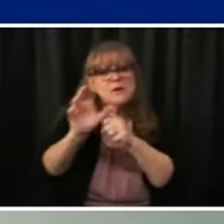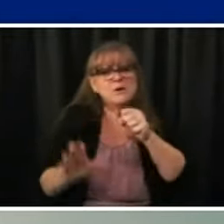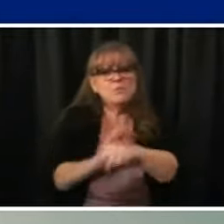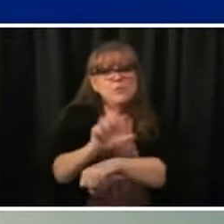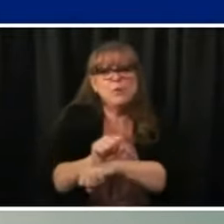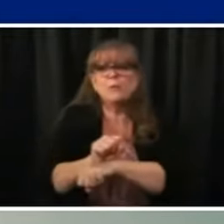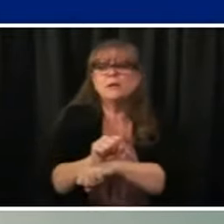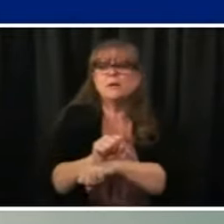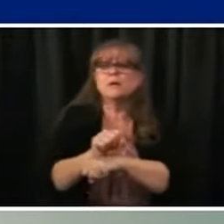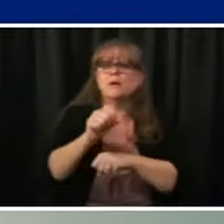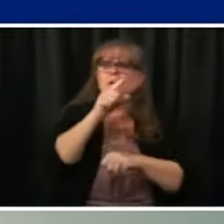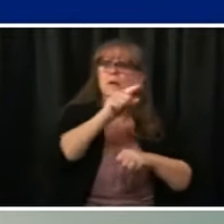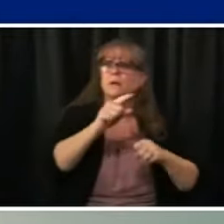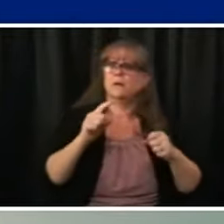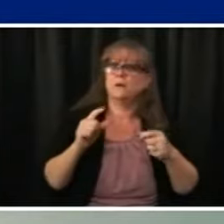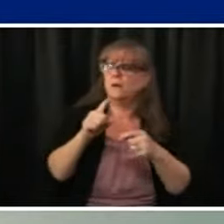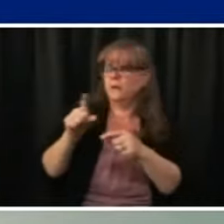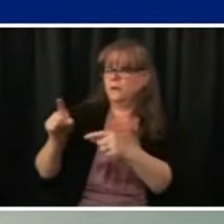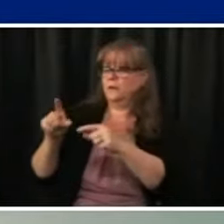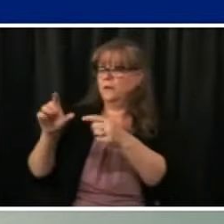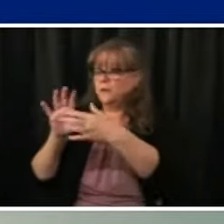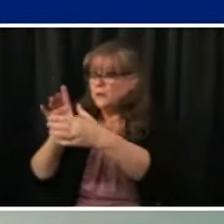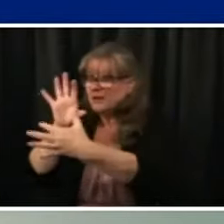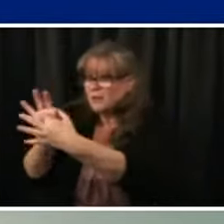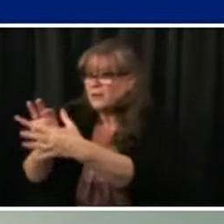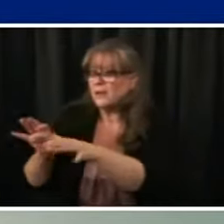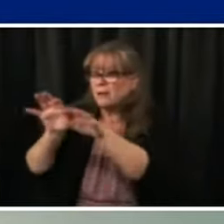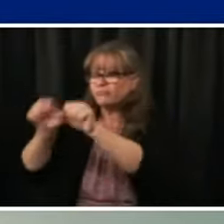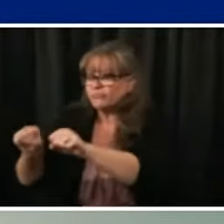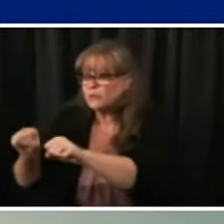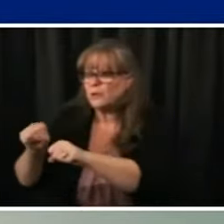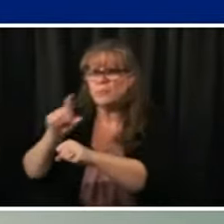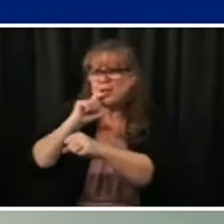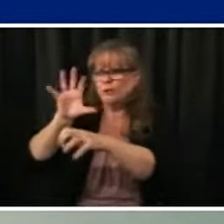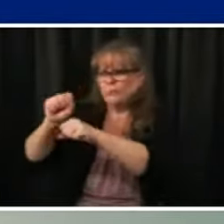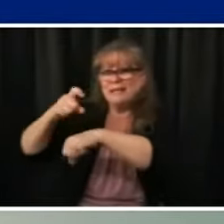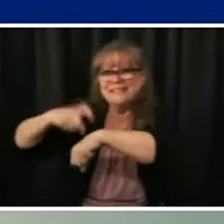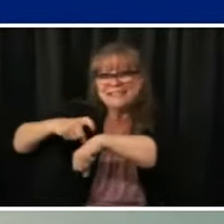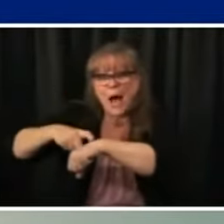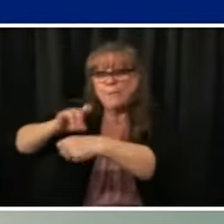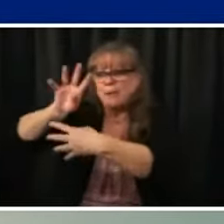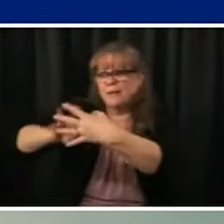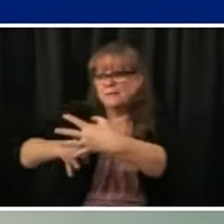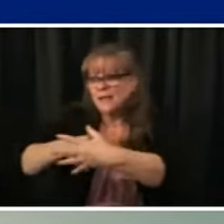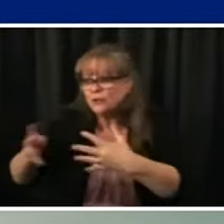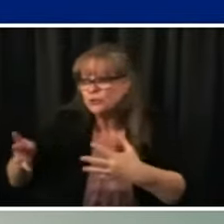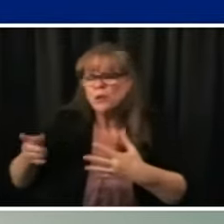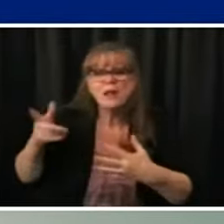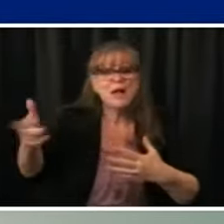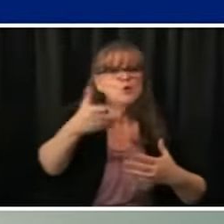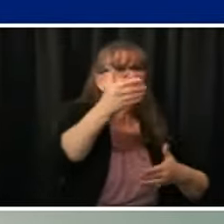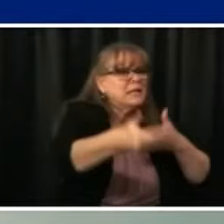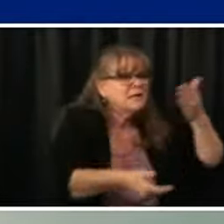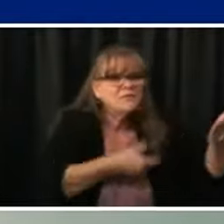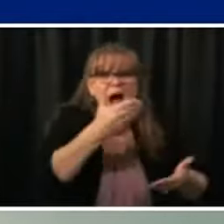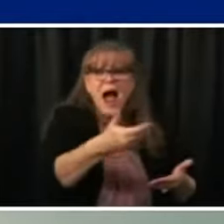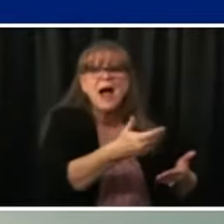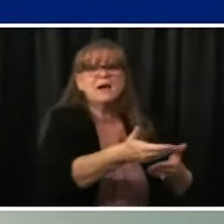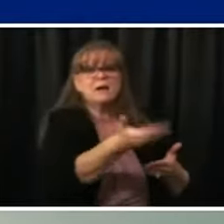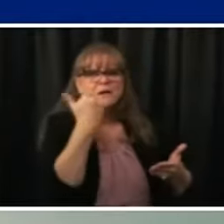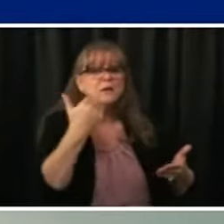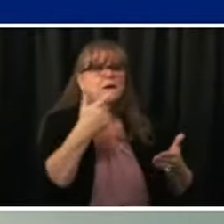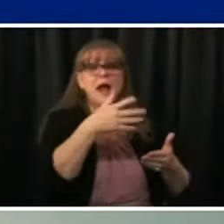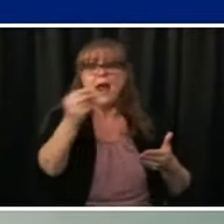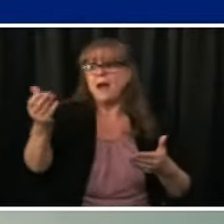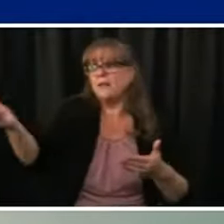and protect all the community, and come in and have the volunteers and receive them to give